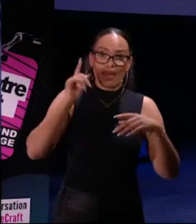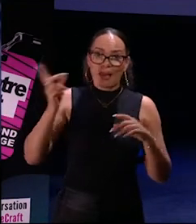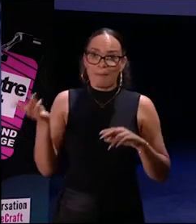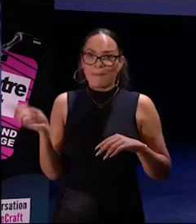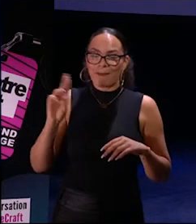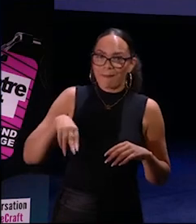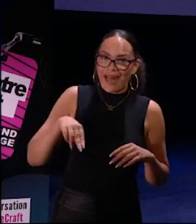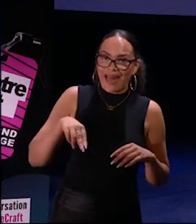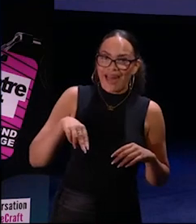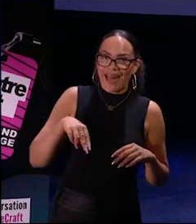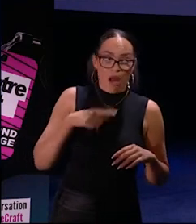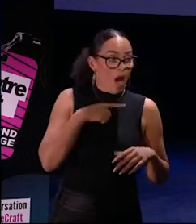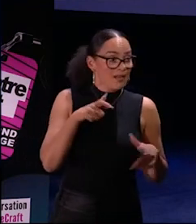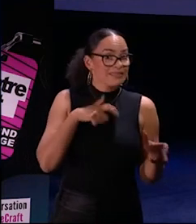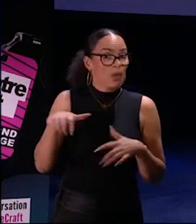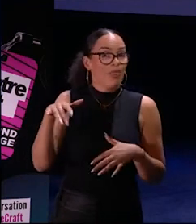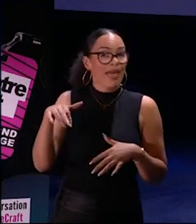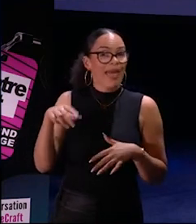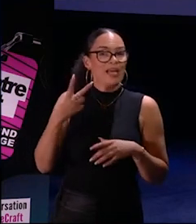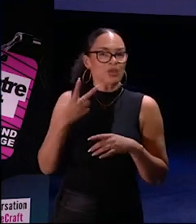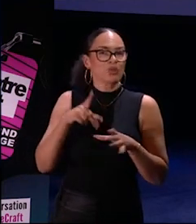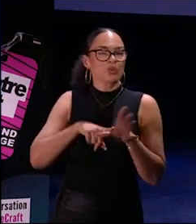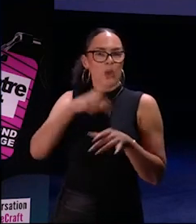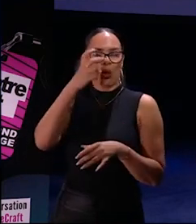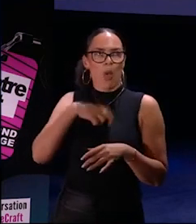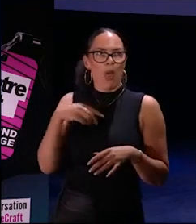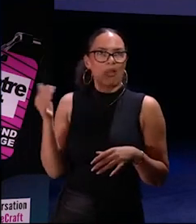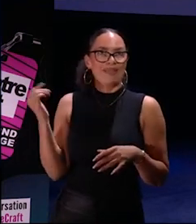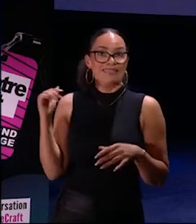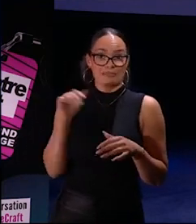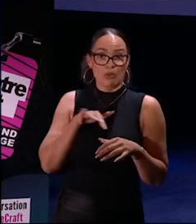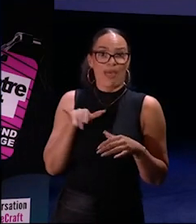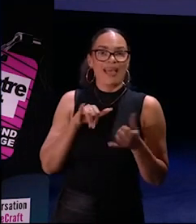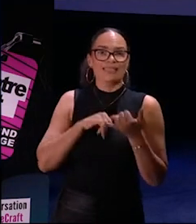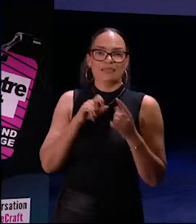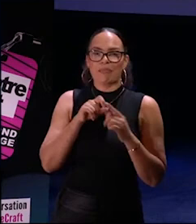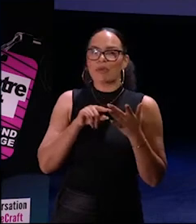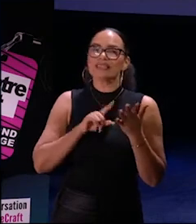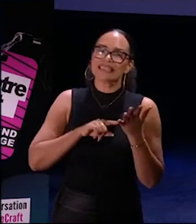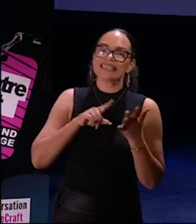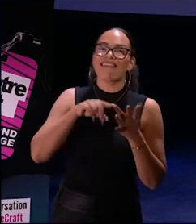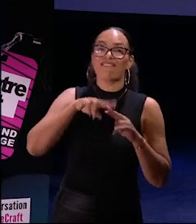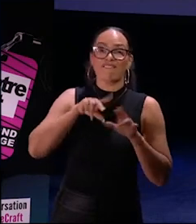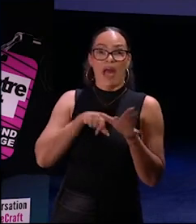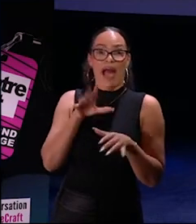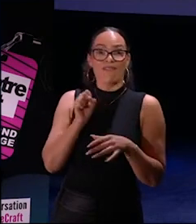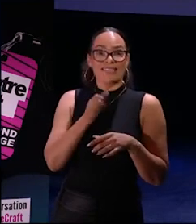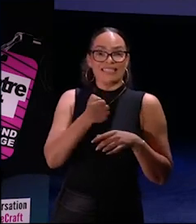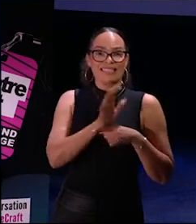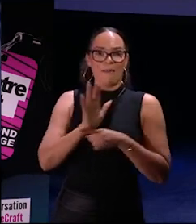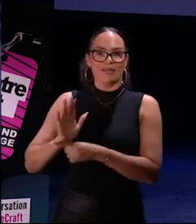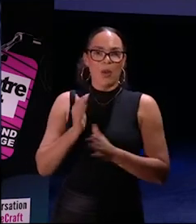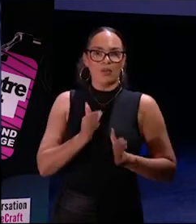still out? It's still around. It's 2 years old. I got a notification. It's still on Spotify if you want to listen to it. 6 episodes. Sounds